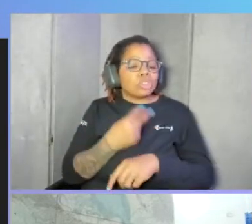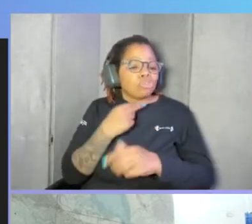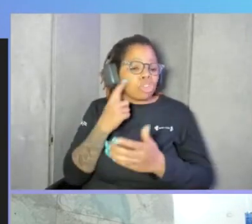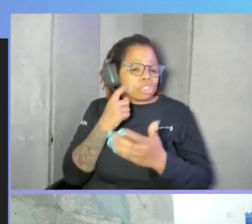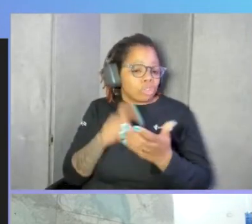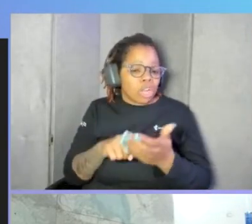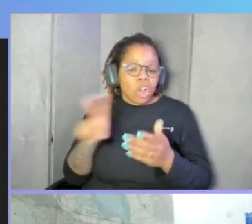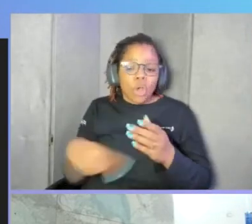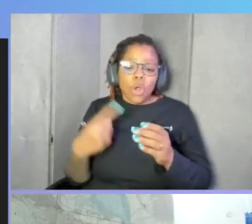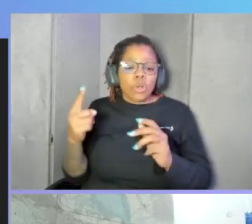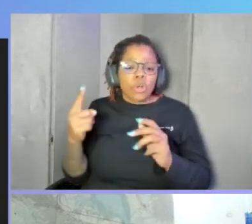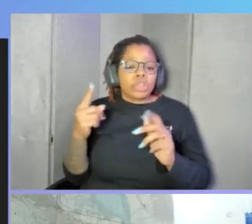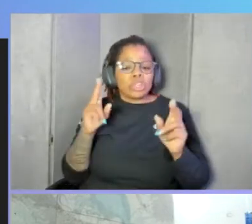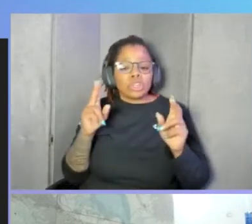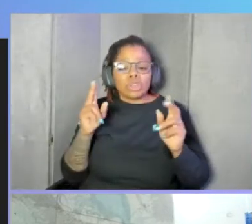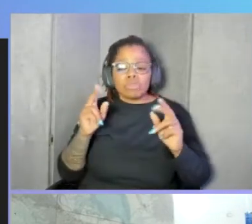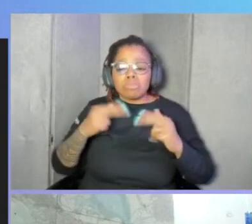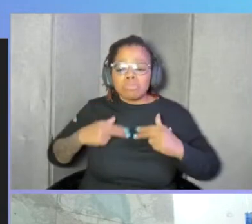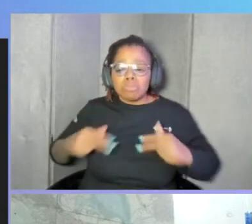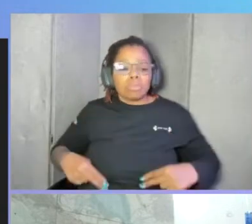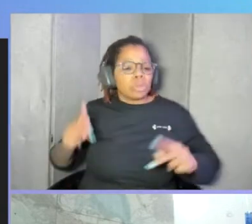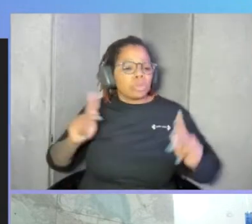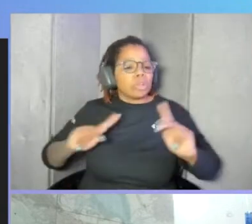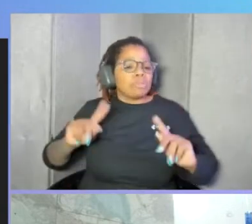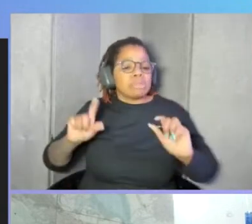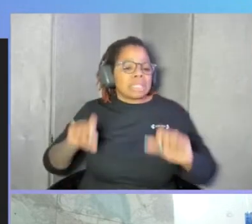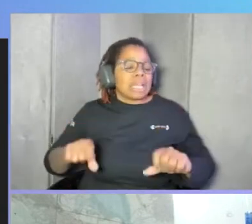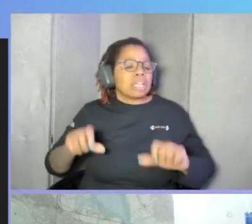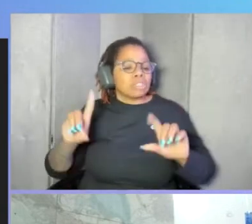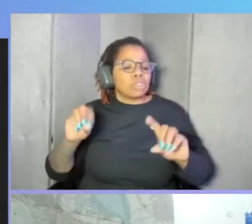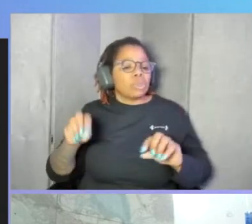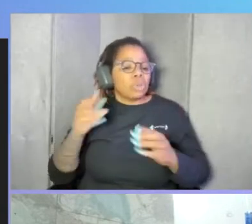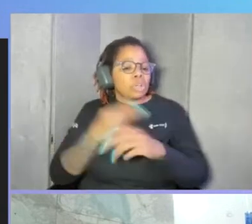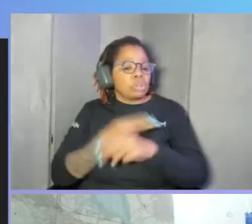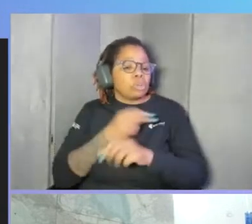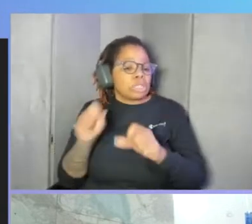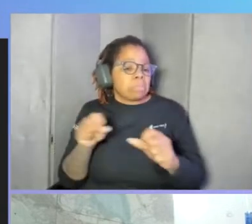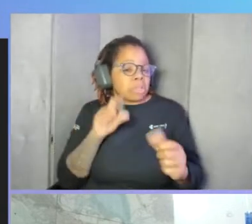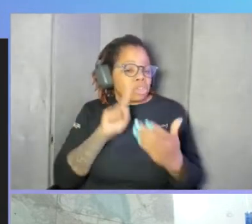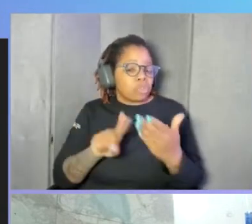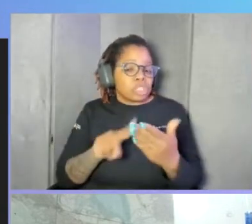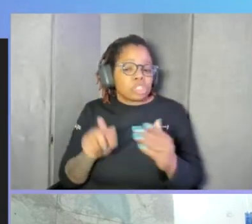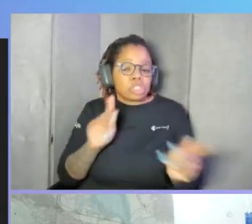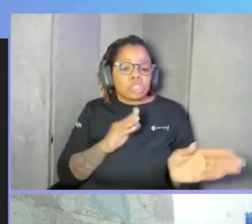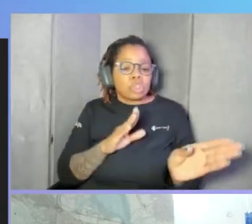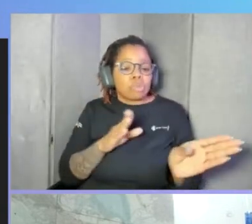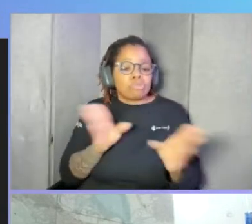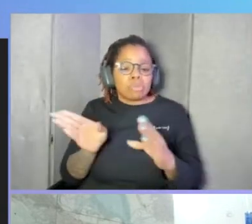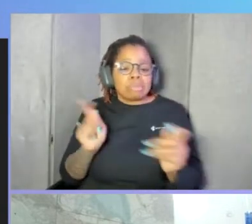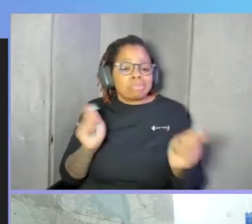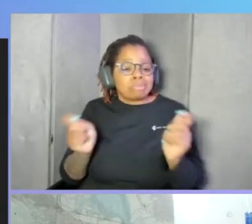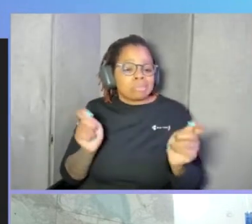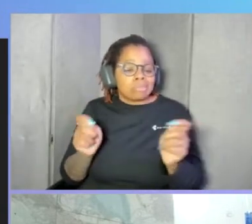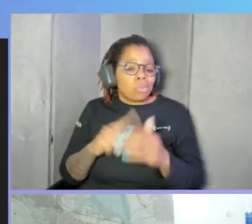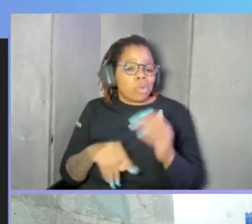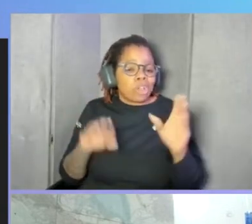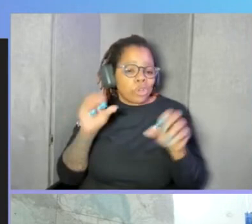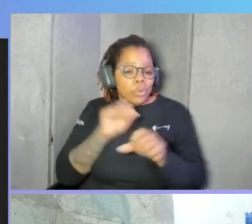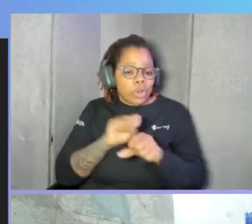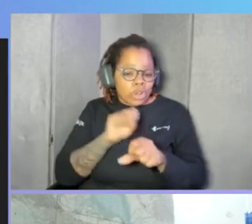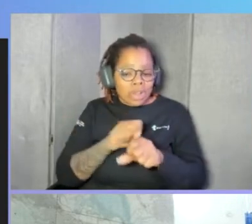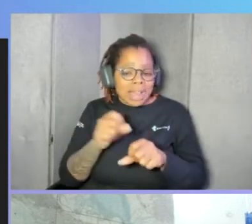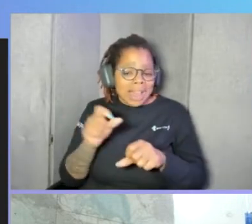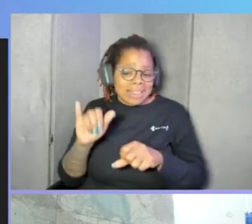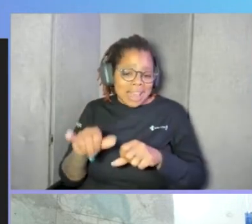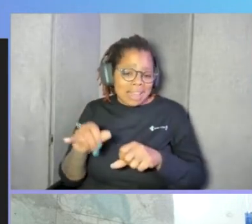do usability research. So just shift the focus of what you're working on. And that, I